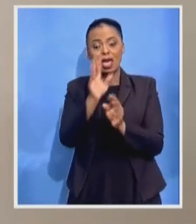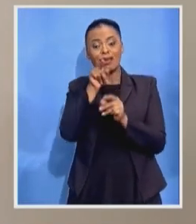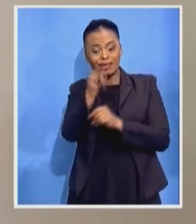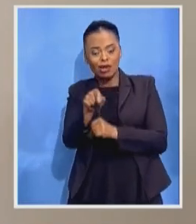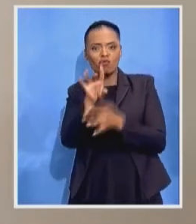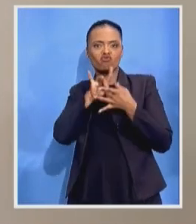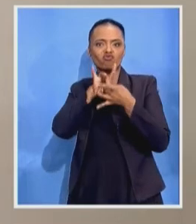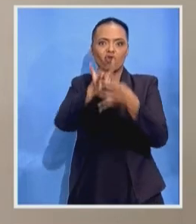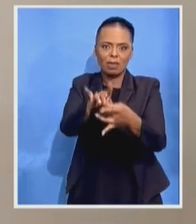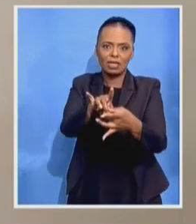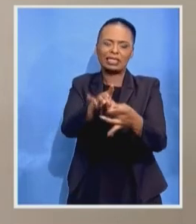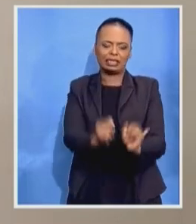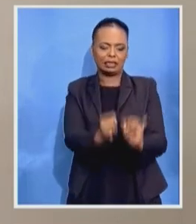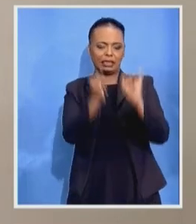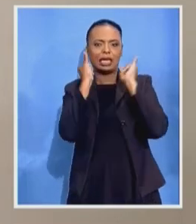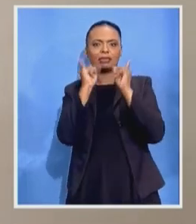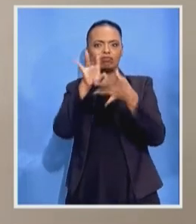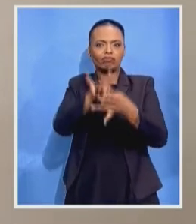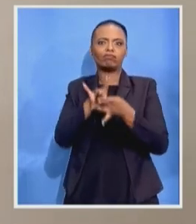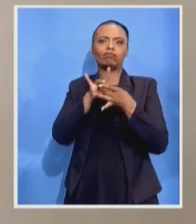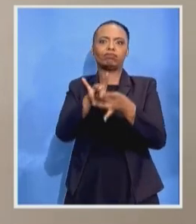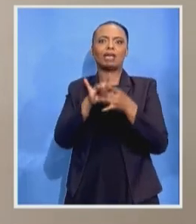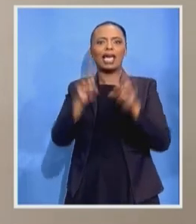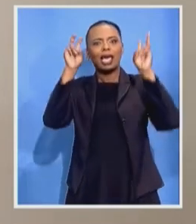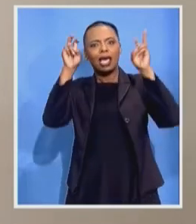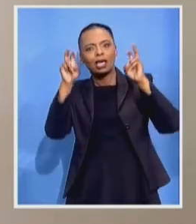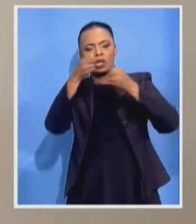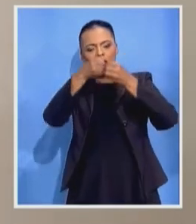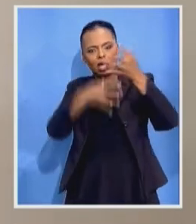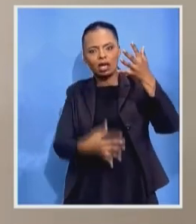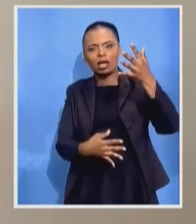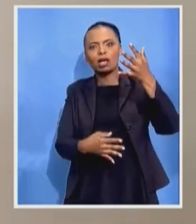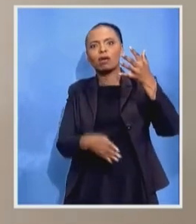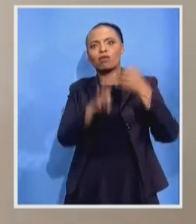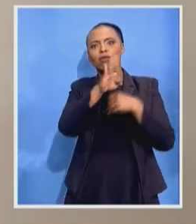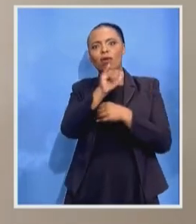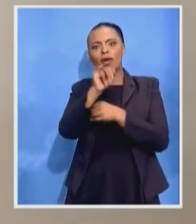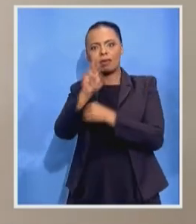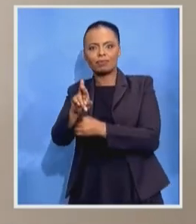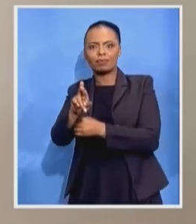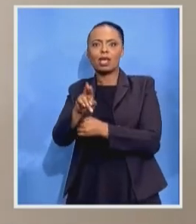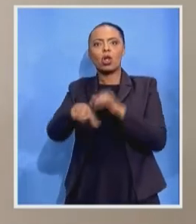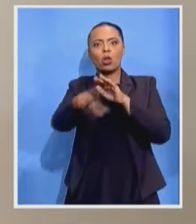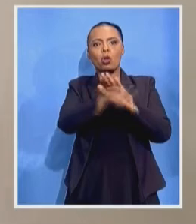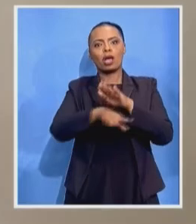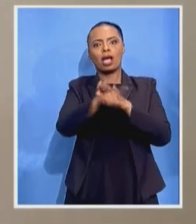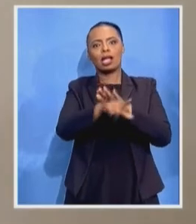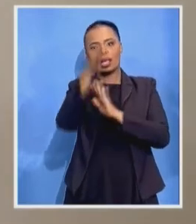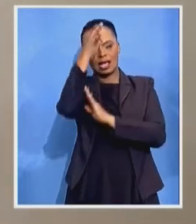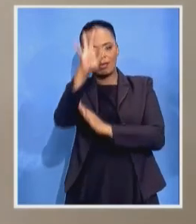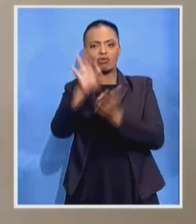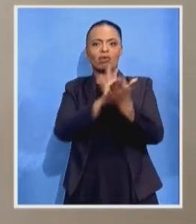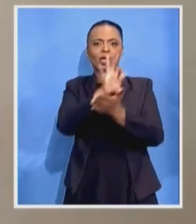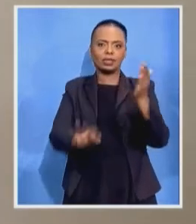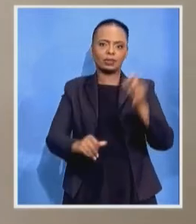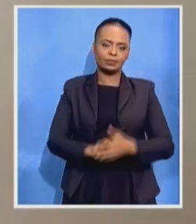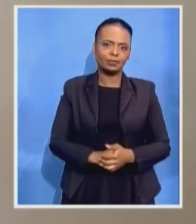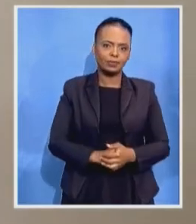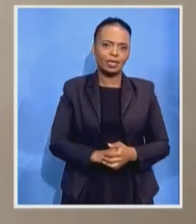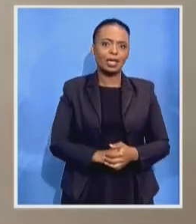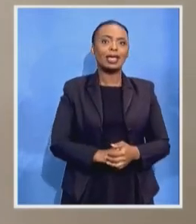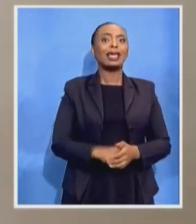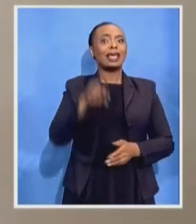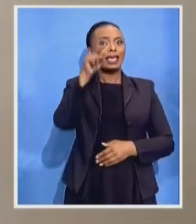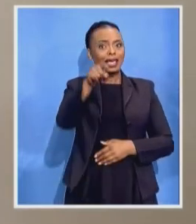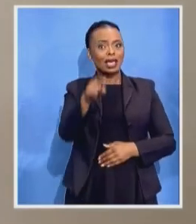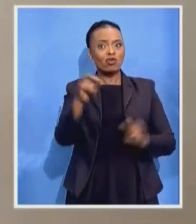matters relating to the forthcoming local government elections. One thing is certain for us: a united ANC-led alliance electoral